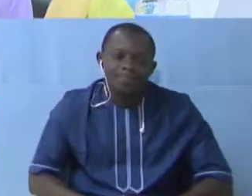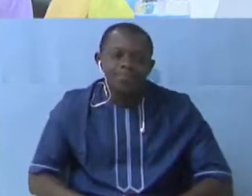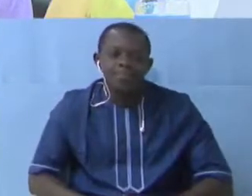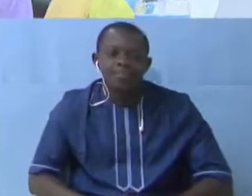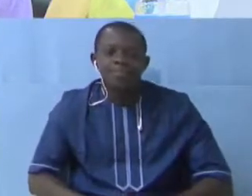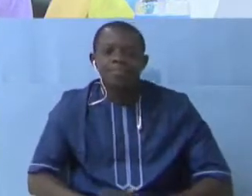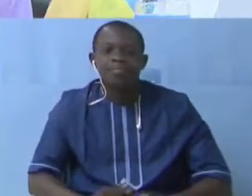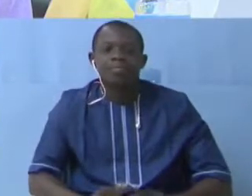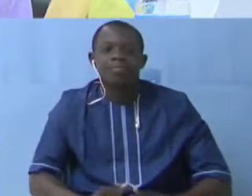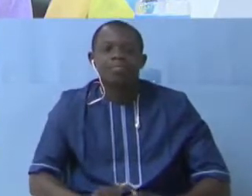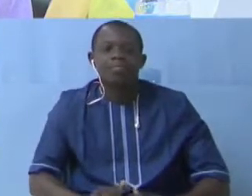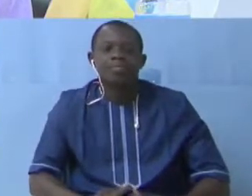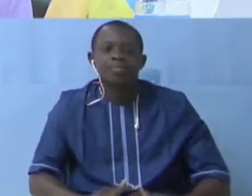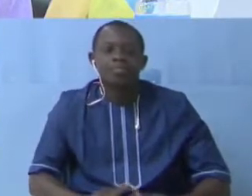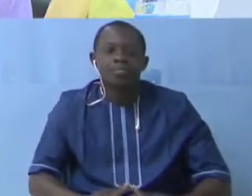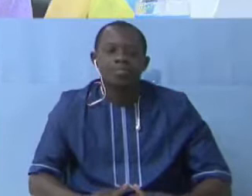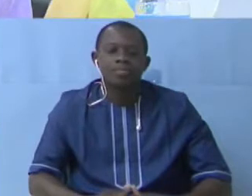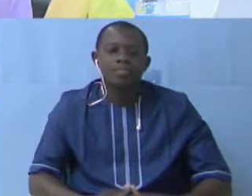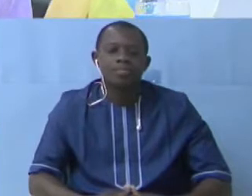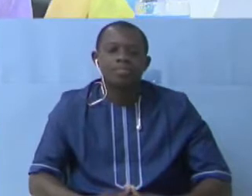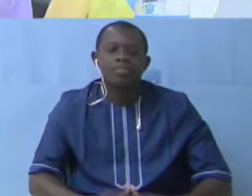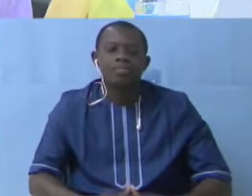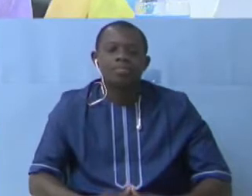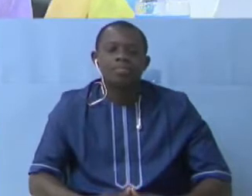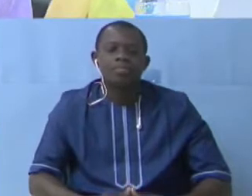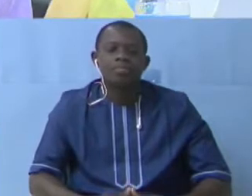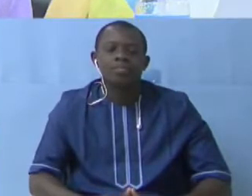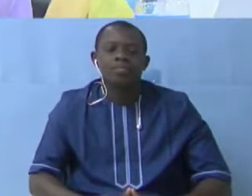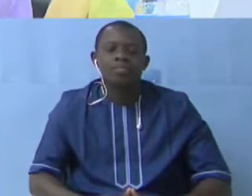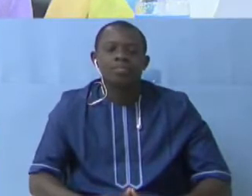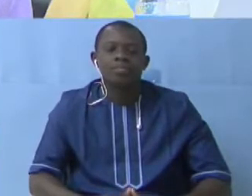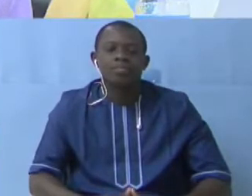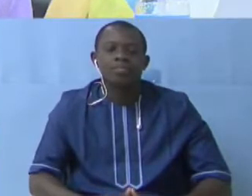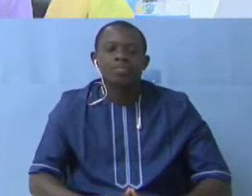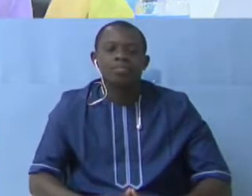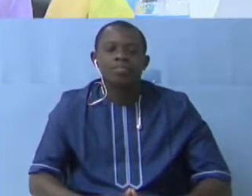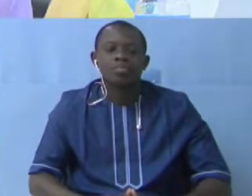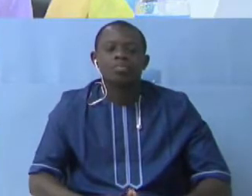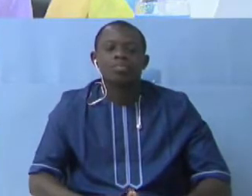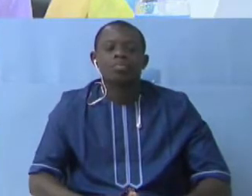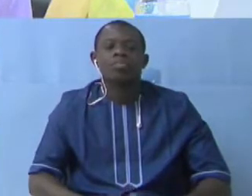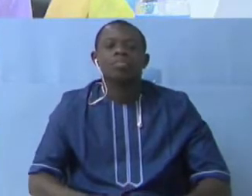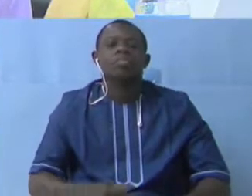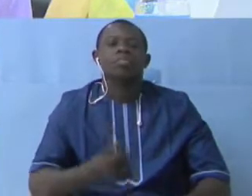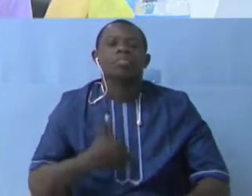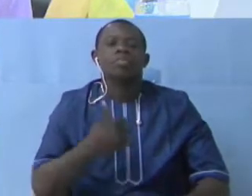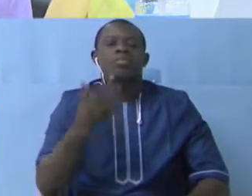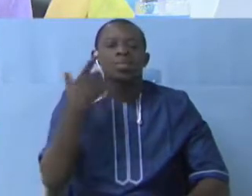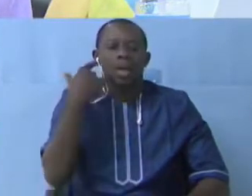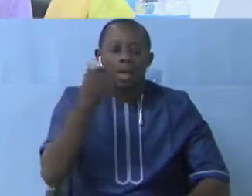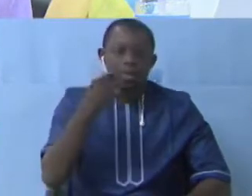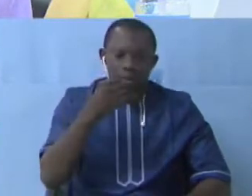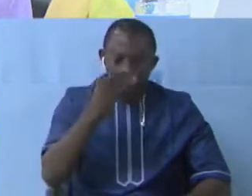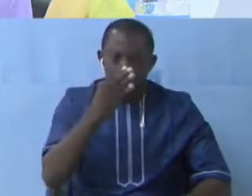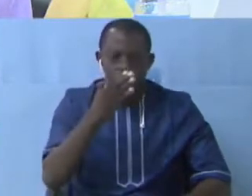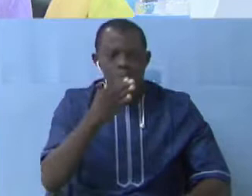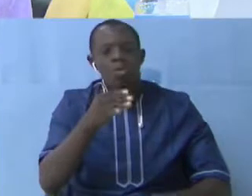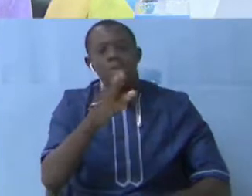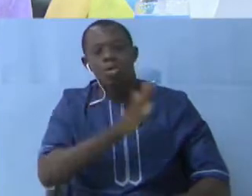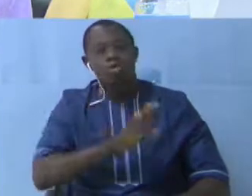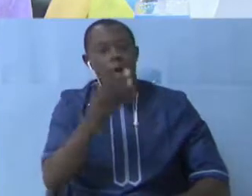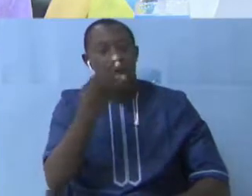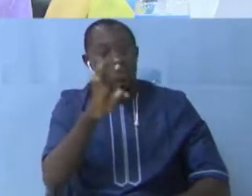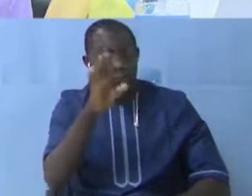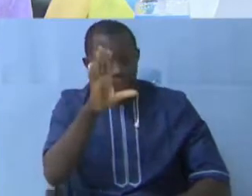xam ne moom lañ ñu doon defal. I would like to say also that when you do this